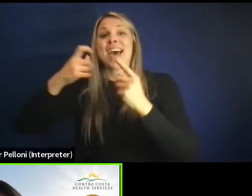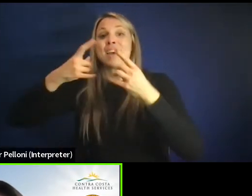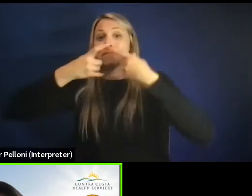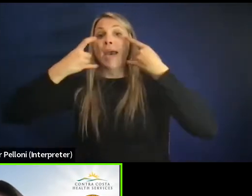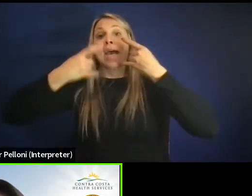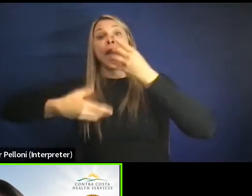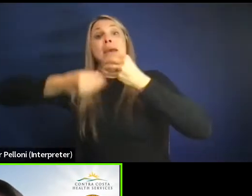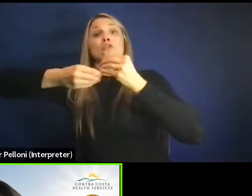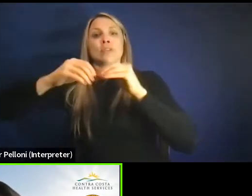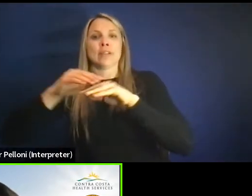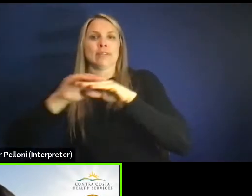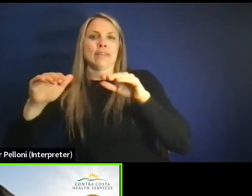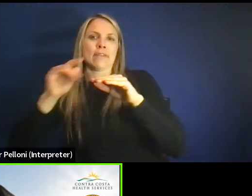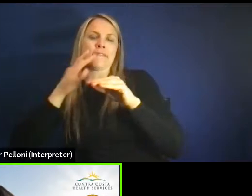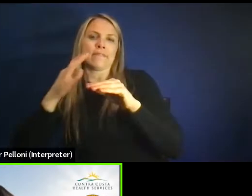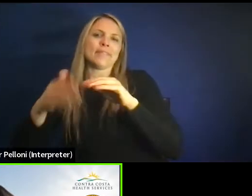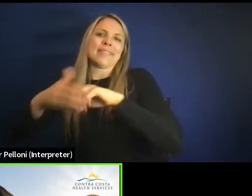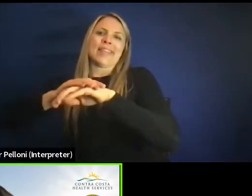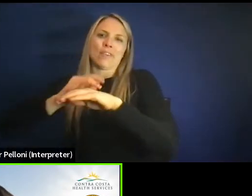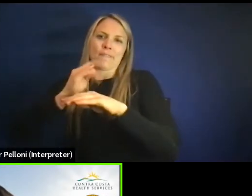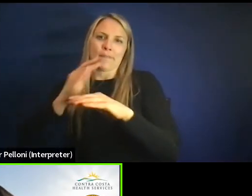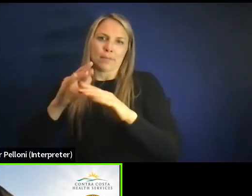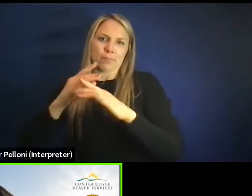protection can come off.